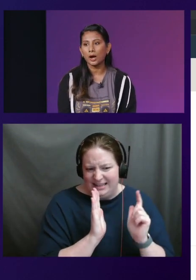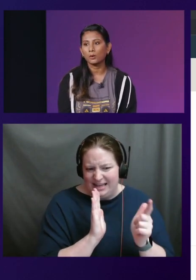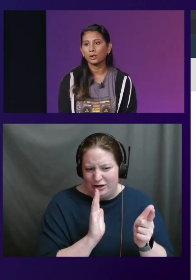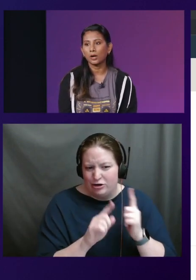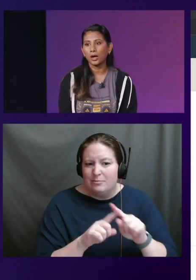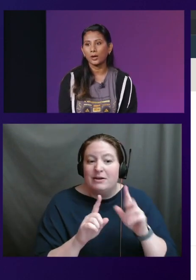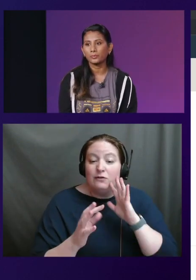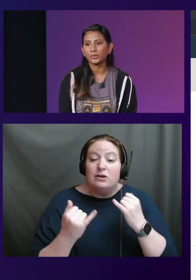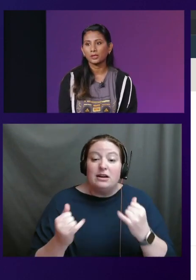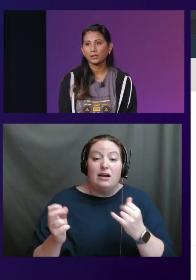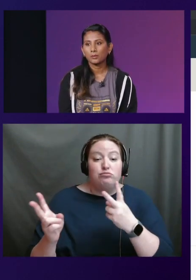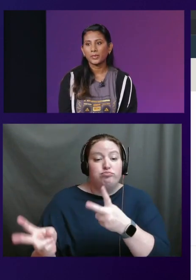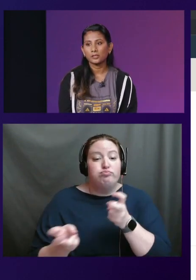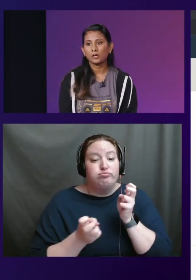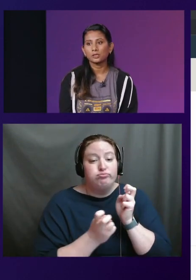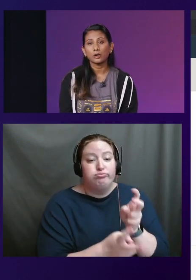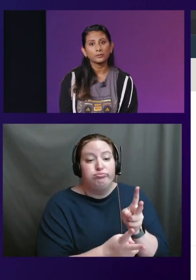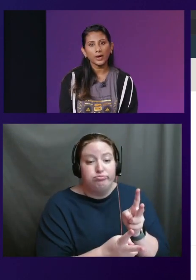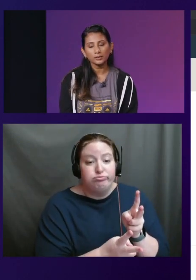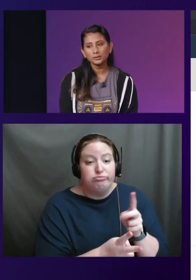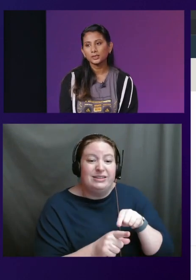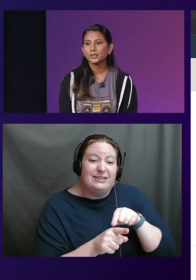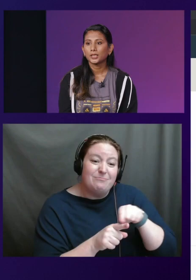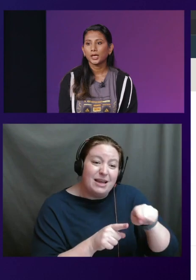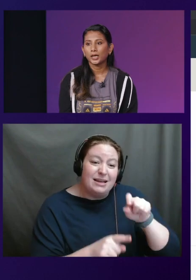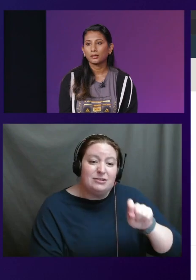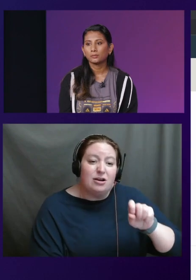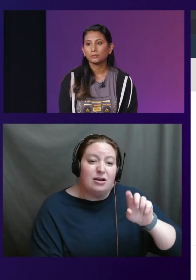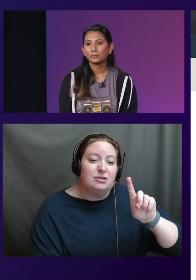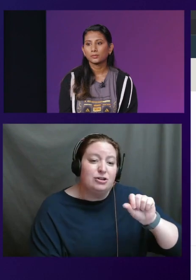into our main.dart file